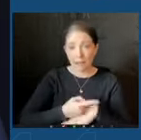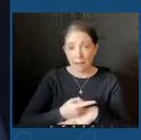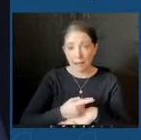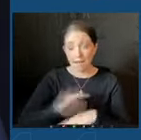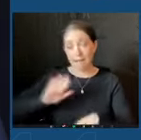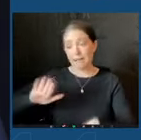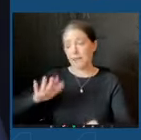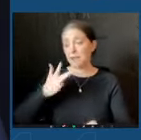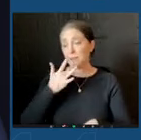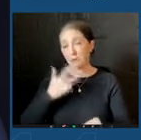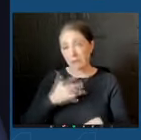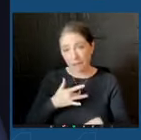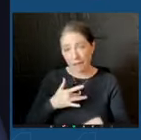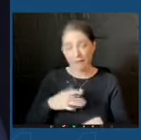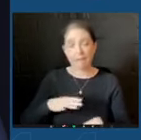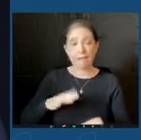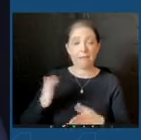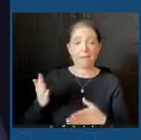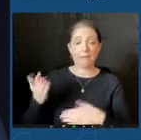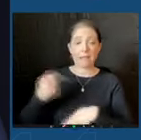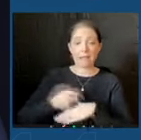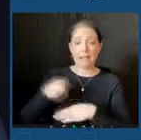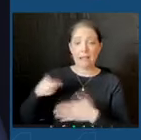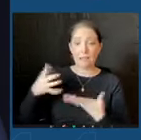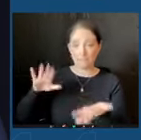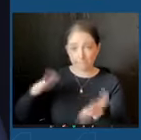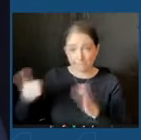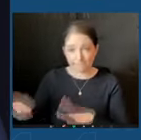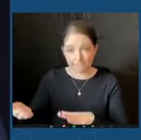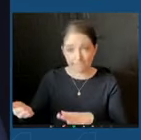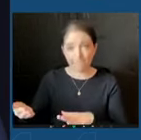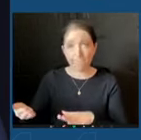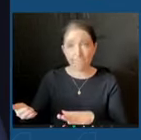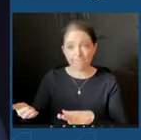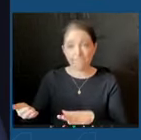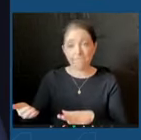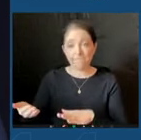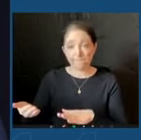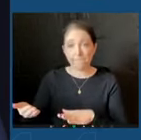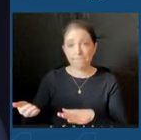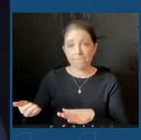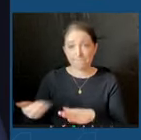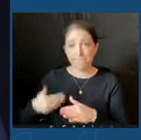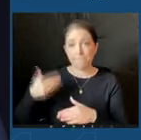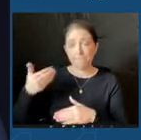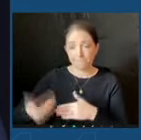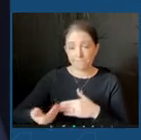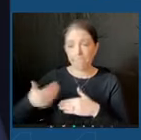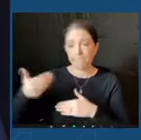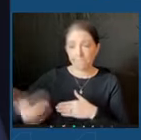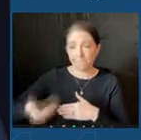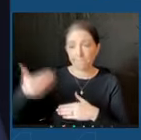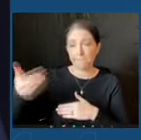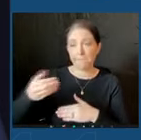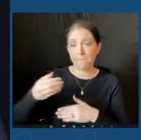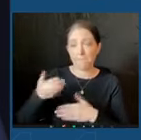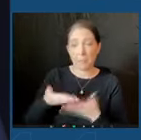day he died, and the never-ending markers of the things he will never get to do.